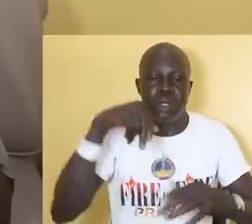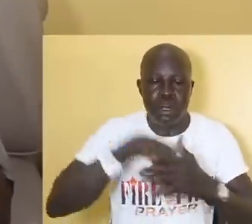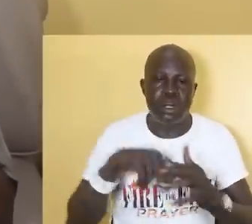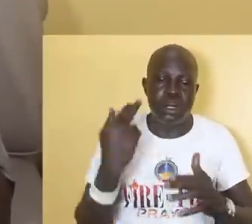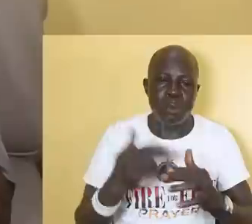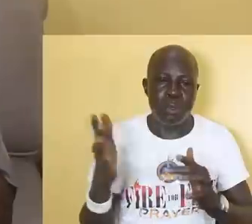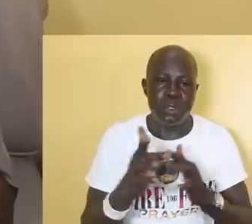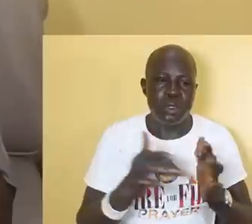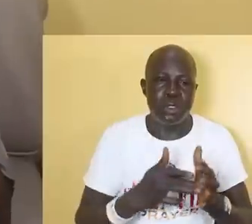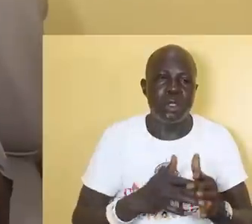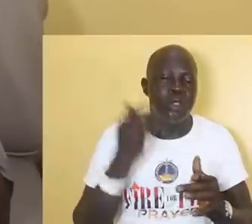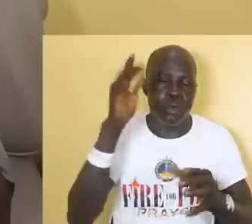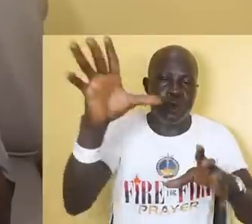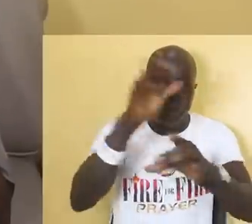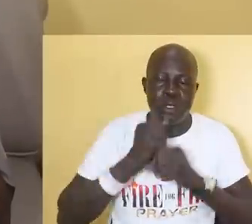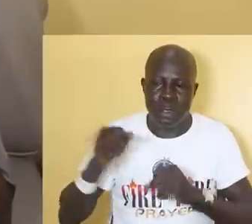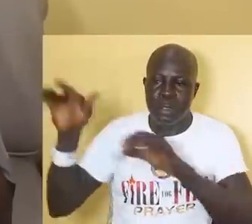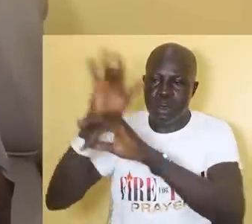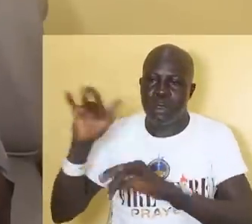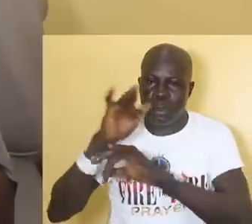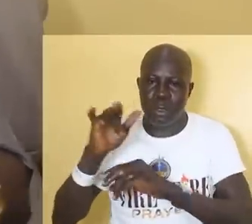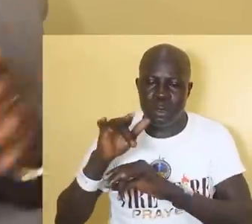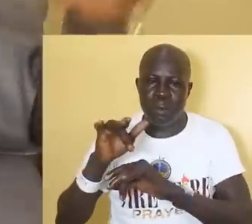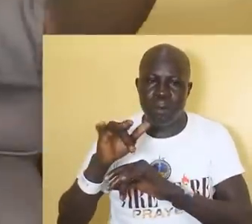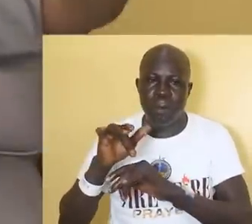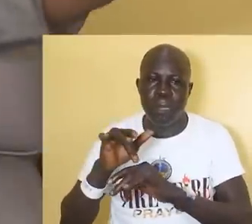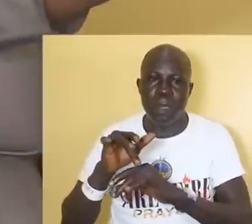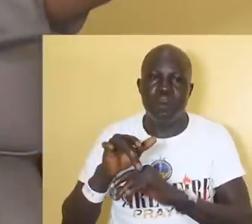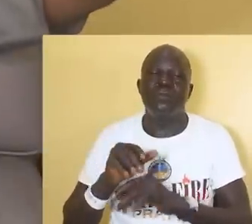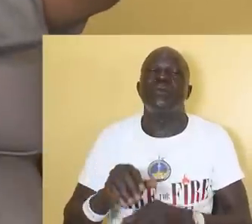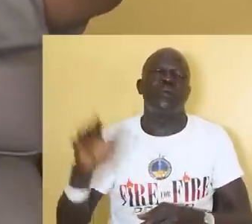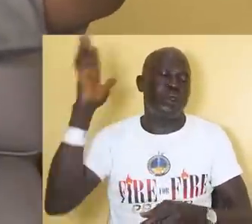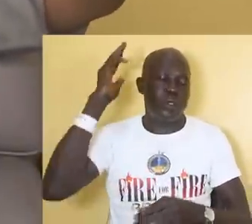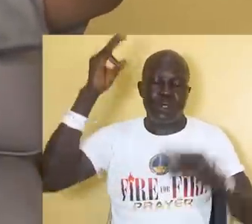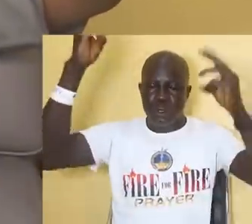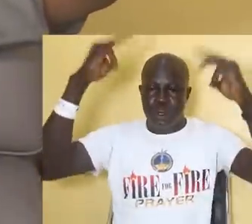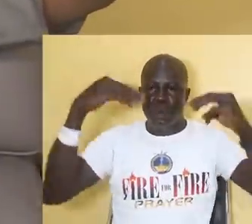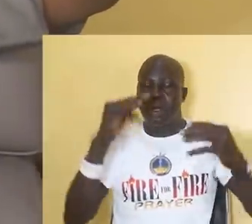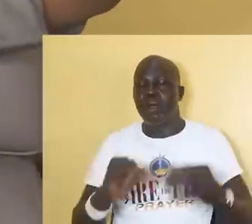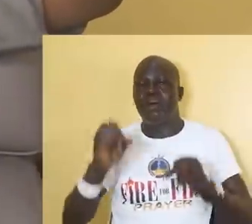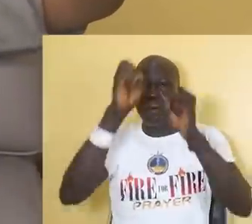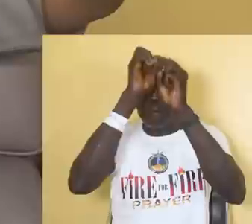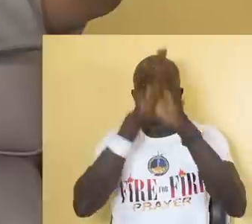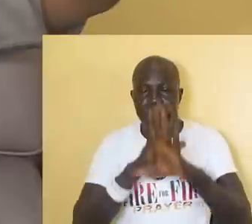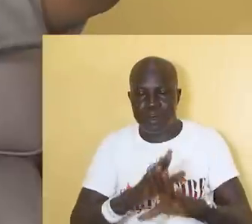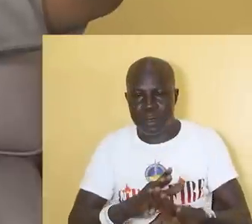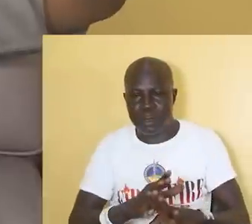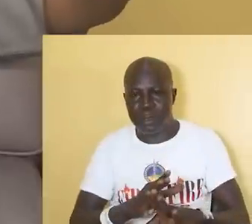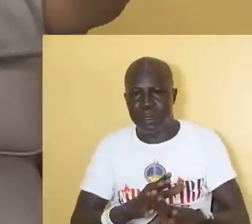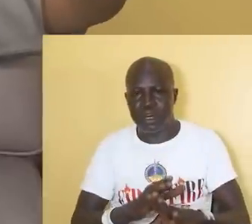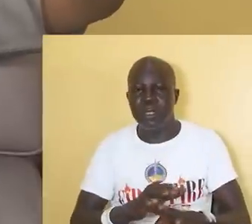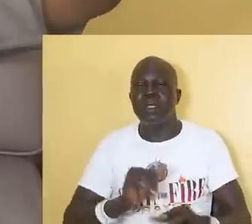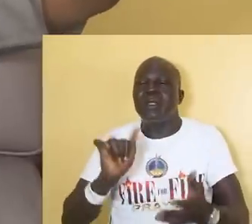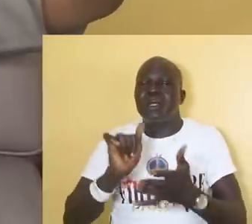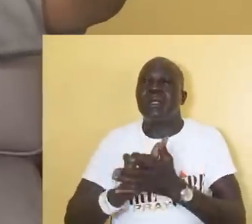Jesus. Amen. In the name of Jesus. Amen. Amen. Ojo ibogun yosira